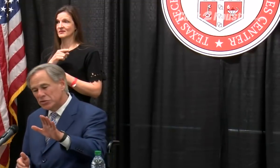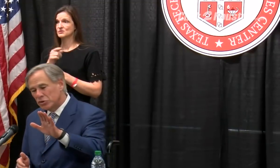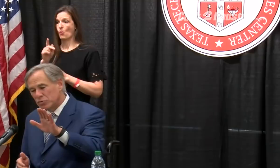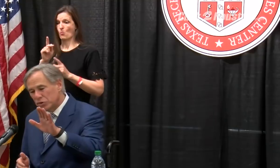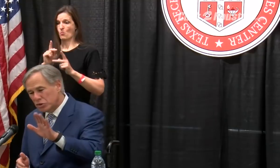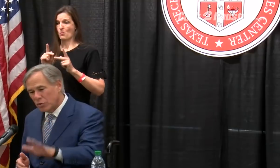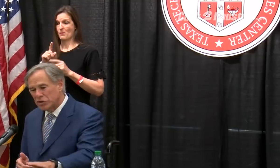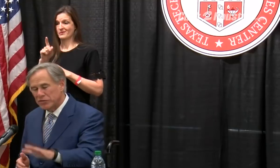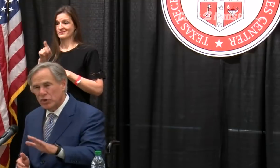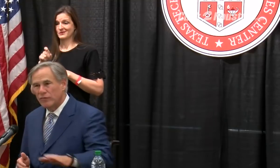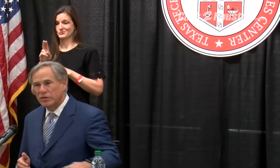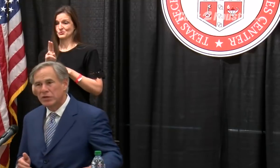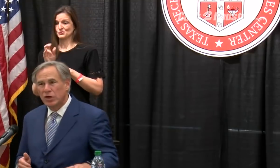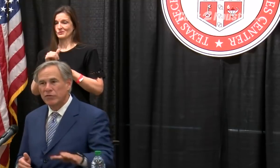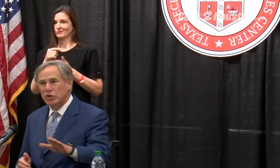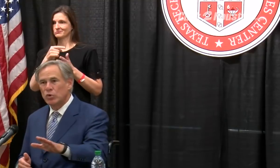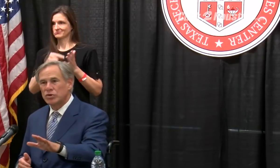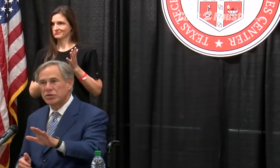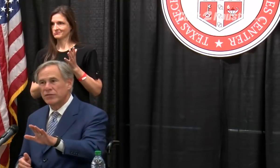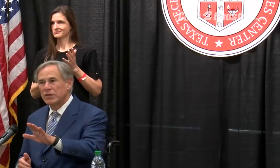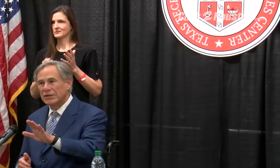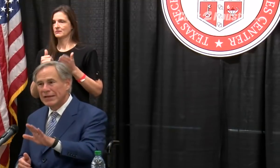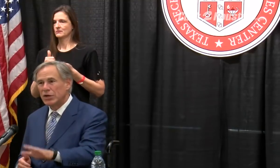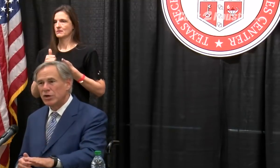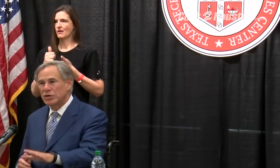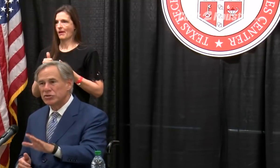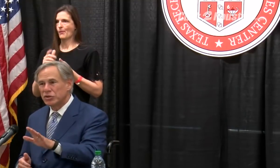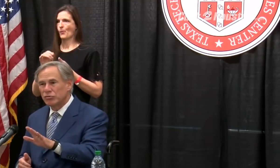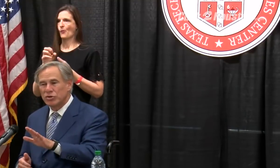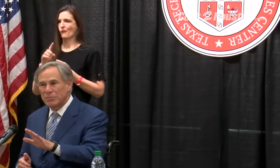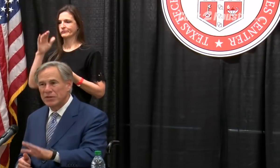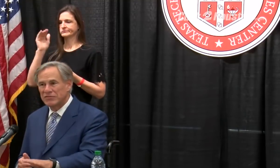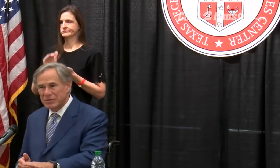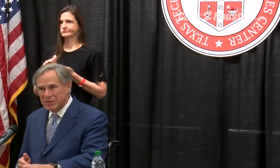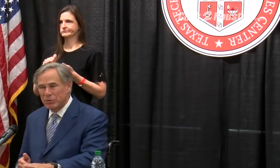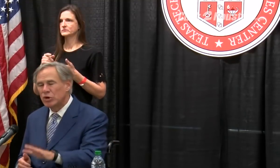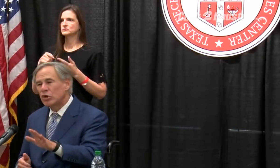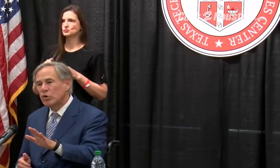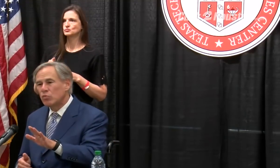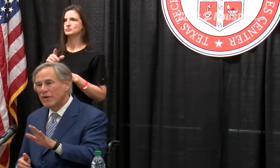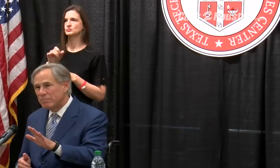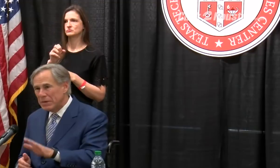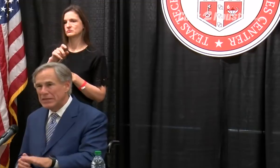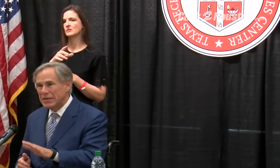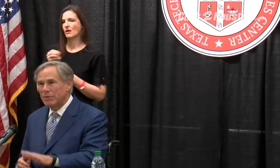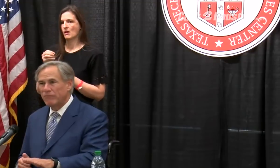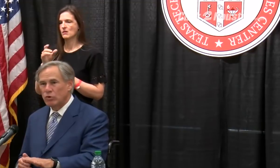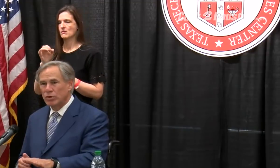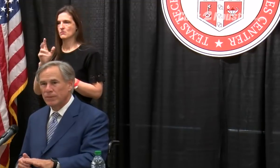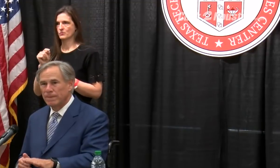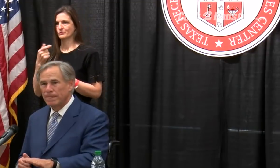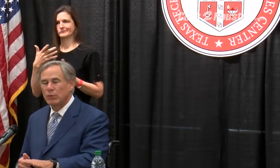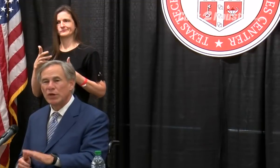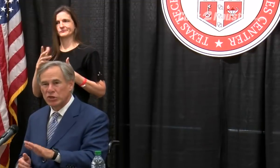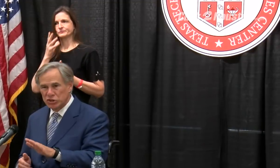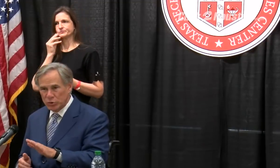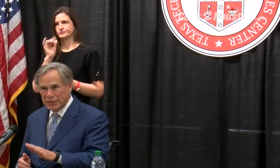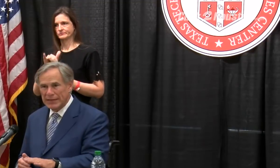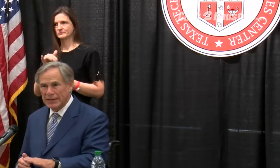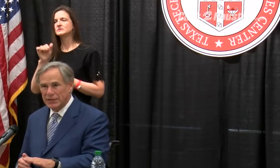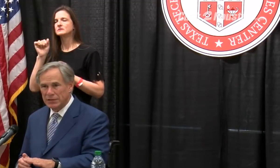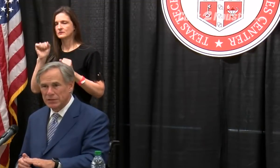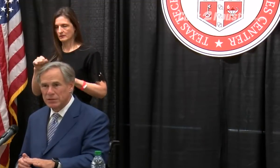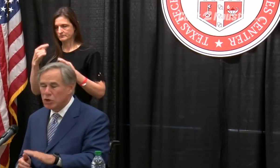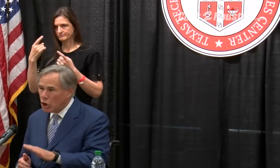led to the crush of COVID over the course of late August and through the month of September. We've been there before. We can do